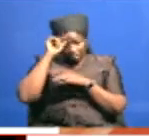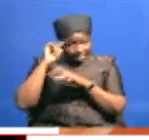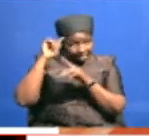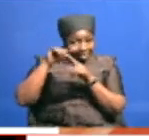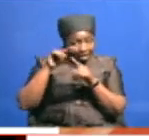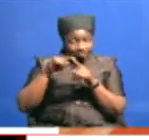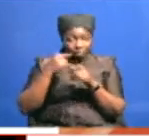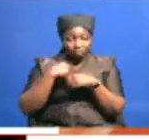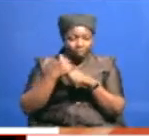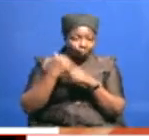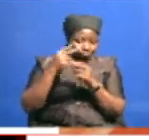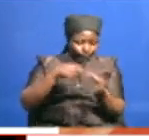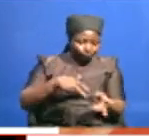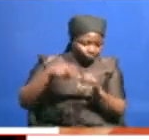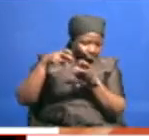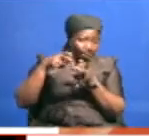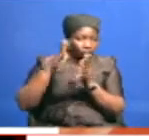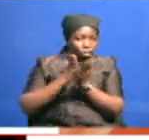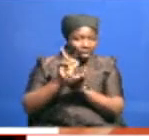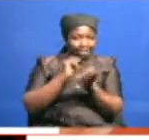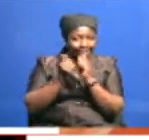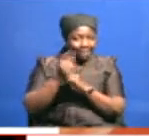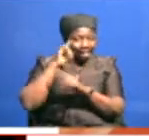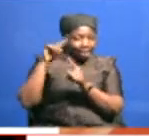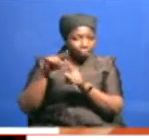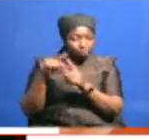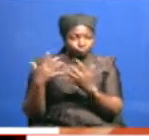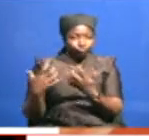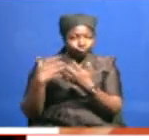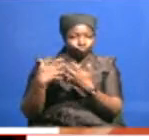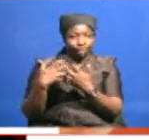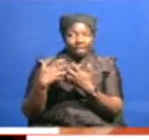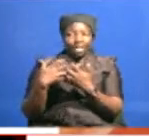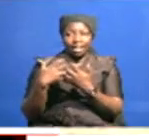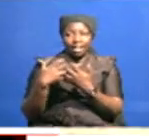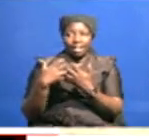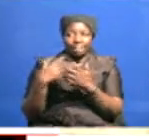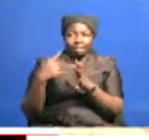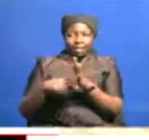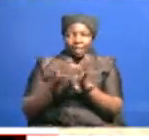mining through reforms that seek to align the industry with the best global practices.